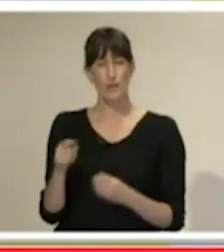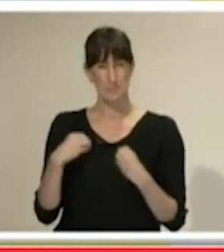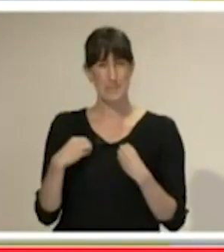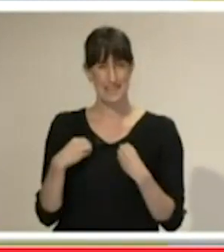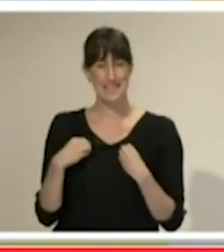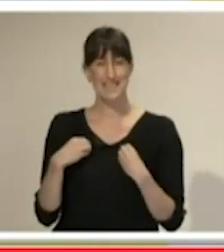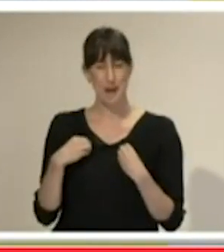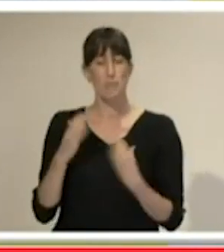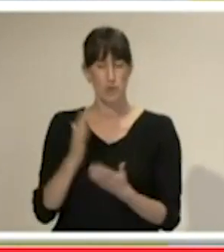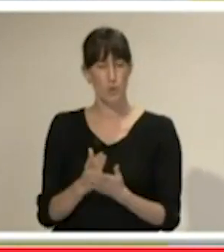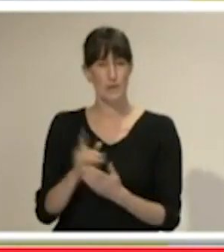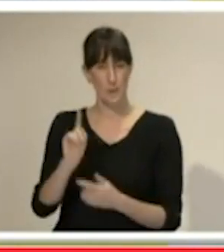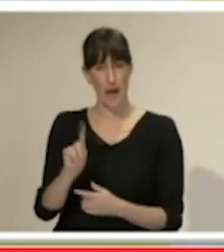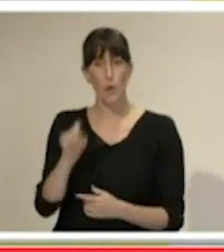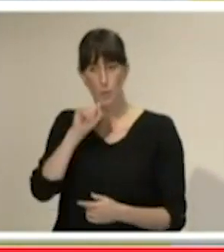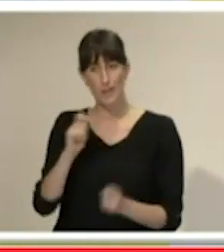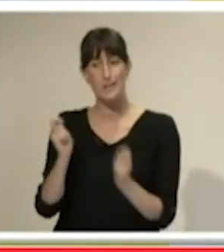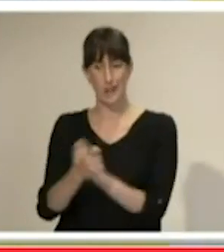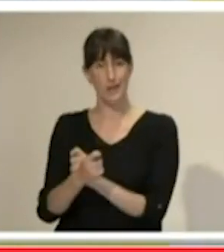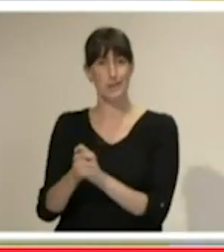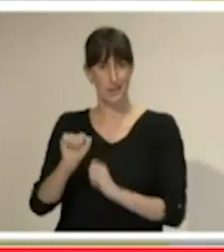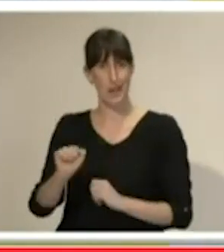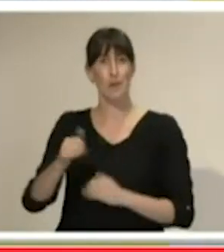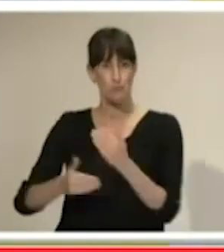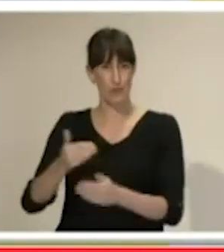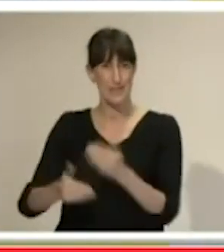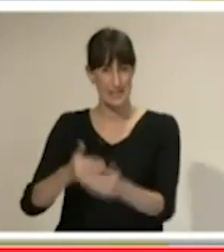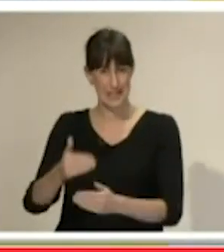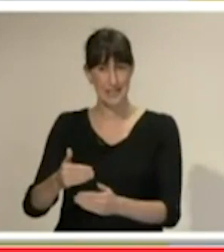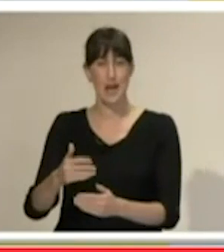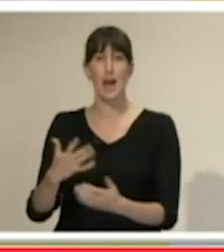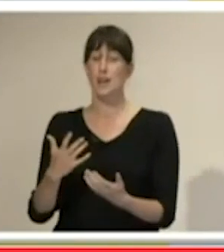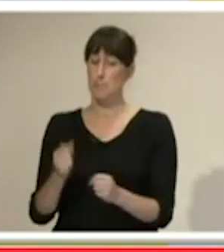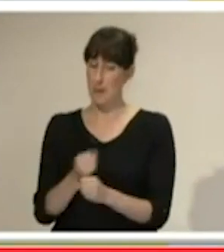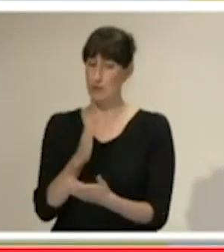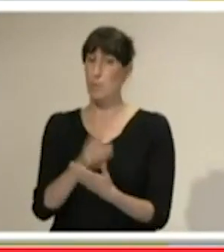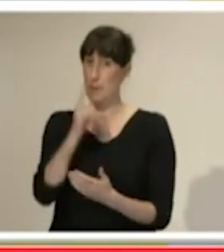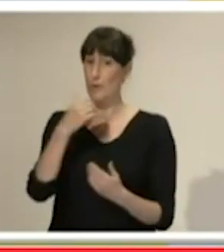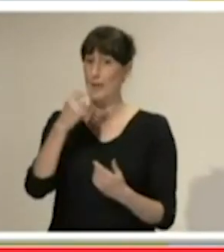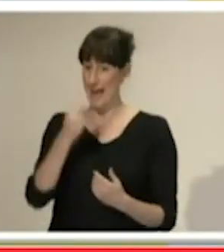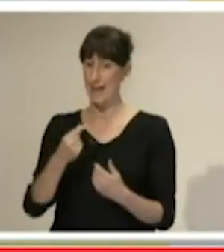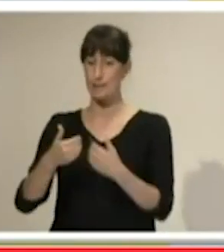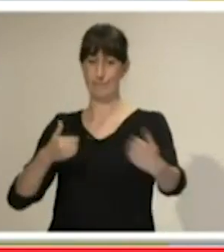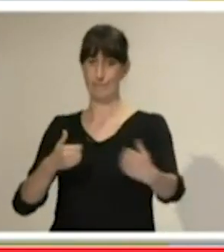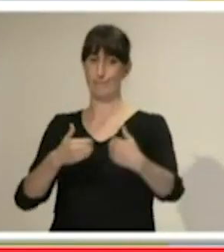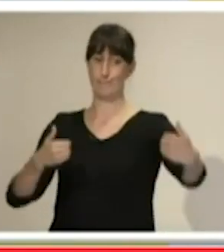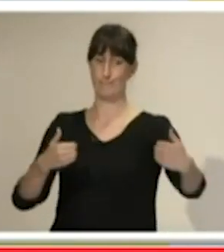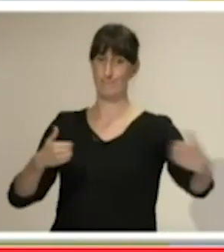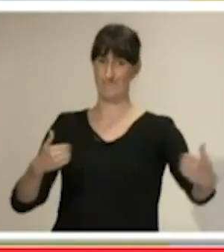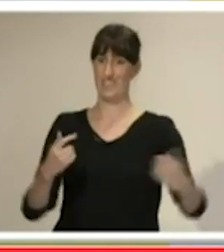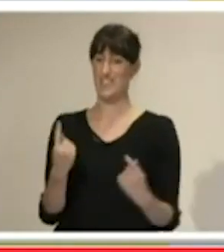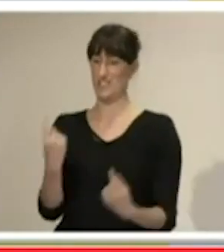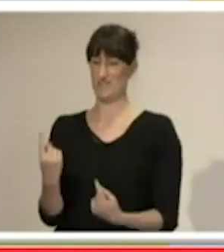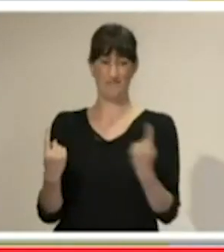that any customers waiting to pick up goods or services can maintain physical distancing. That will be imperative in terms